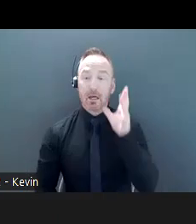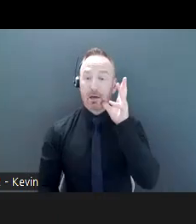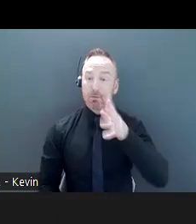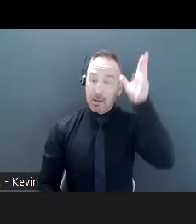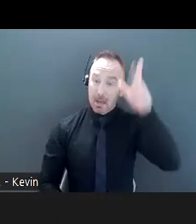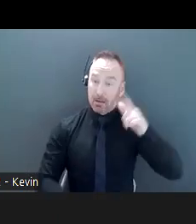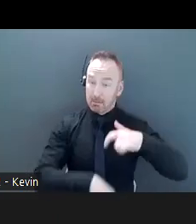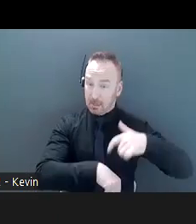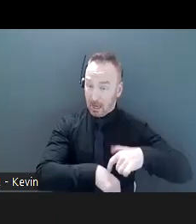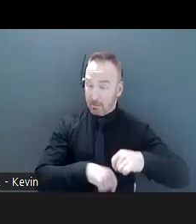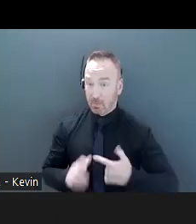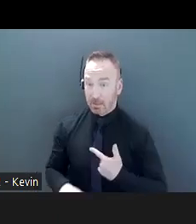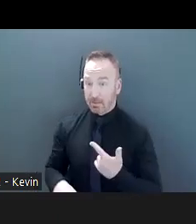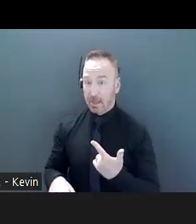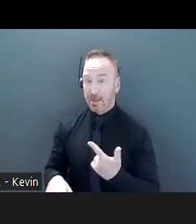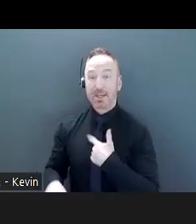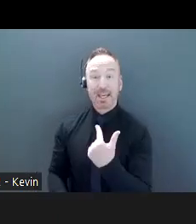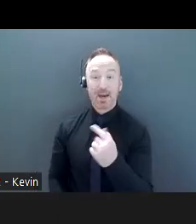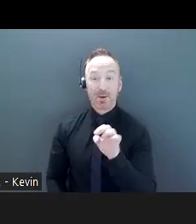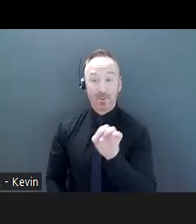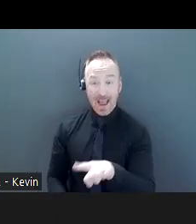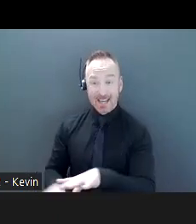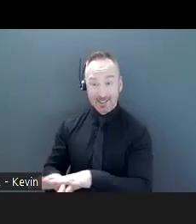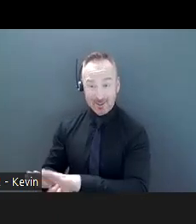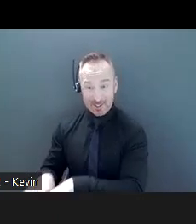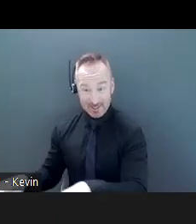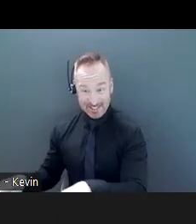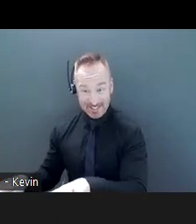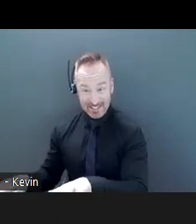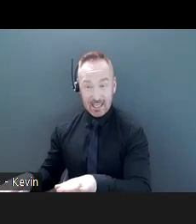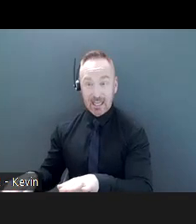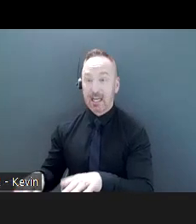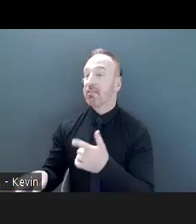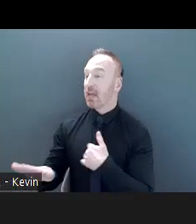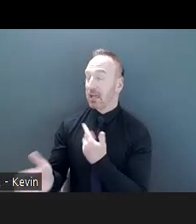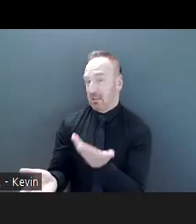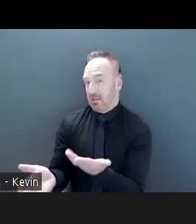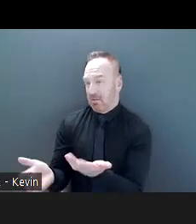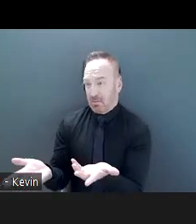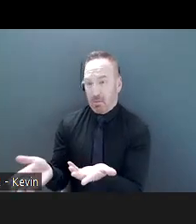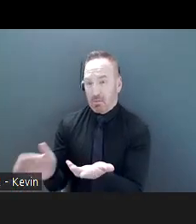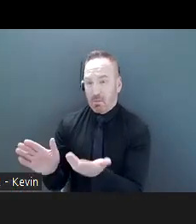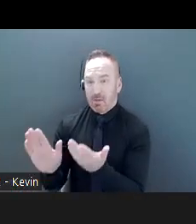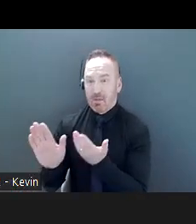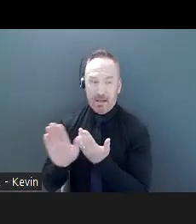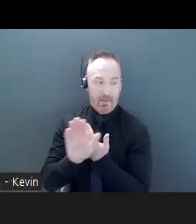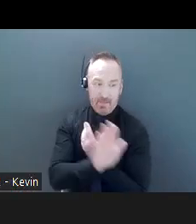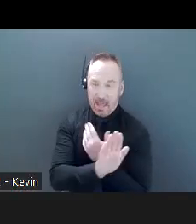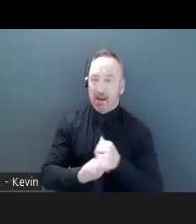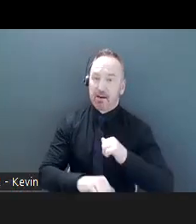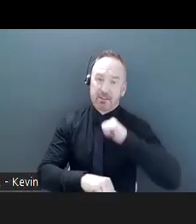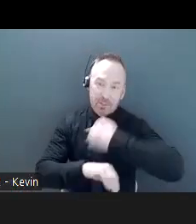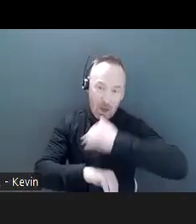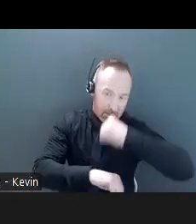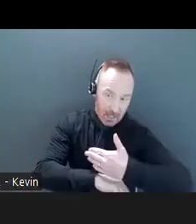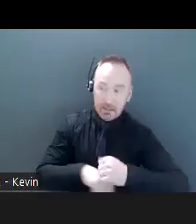kids, or I should say grandchildren, when the grandchildren are with the parent that is their child. So if I'm separated, I have my